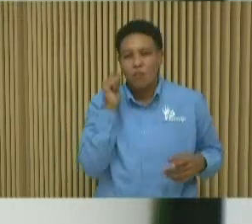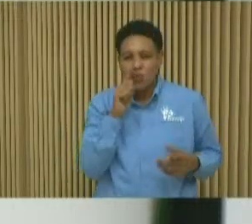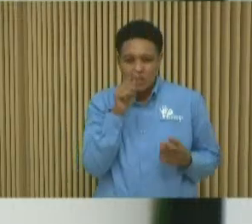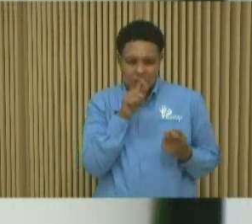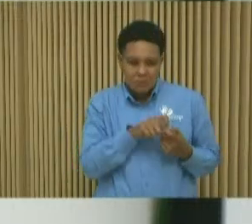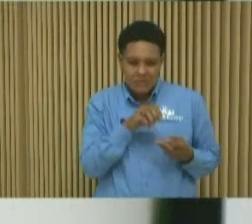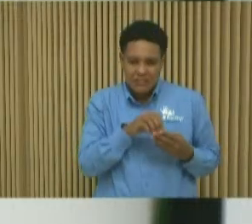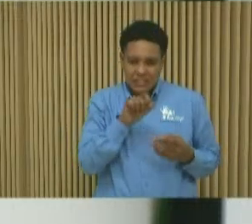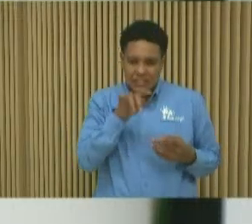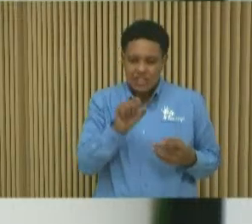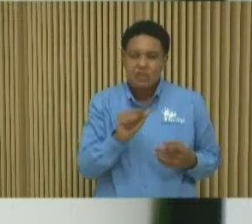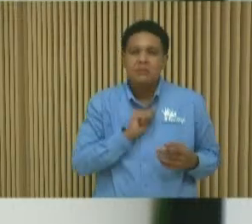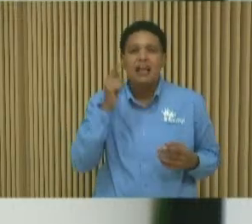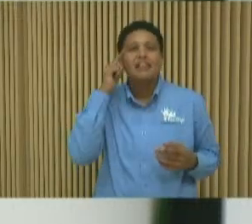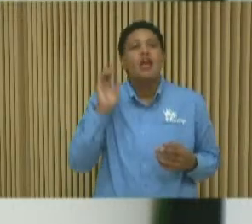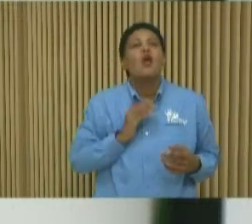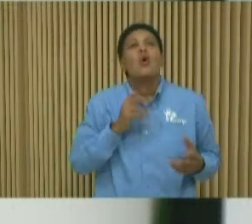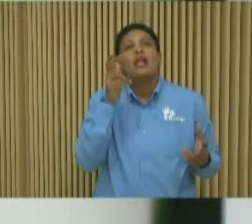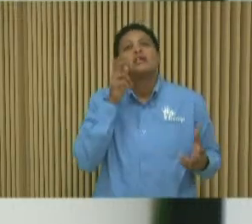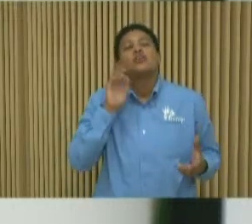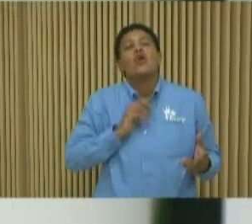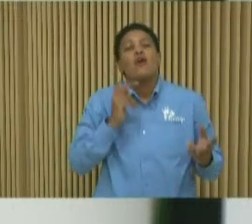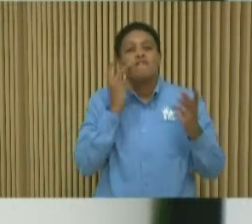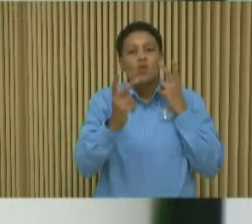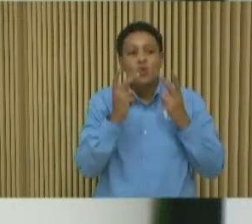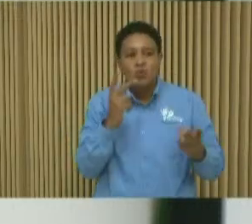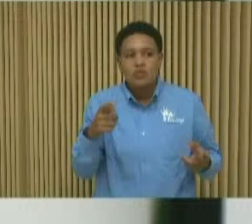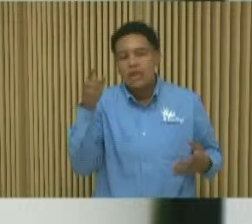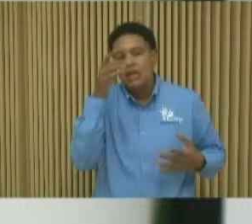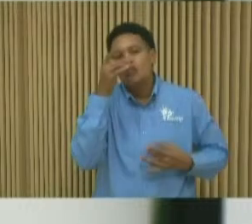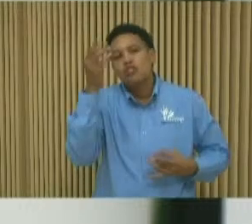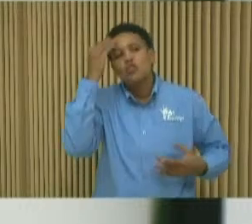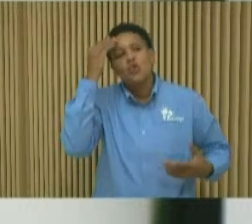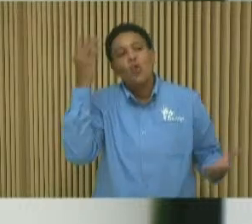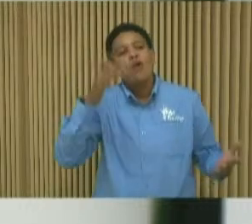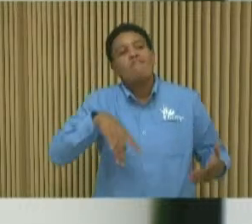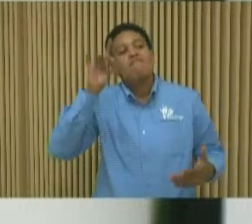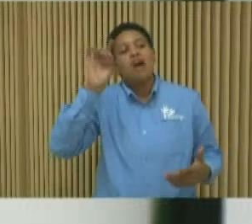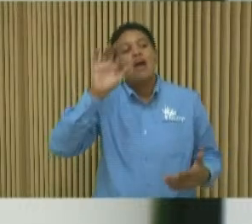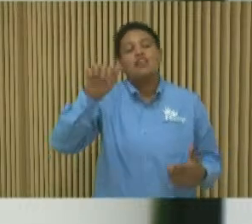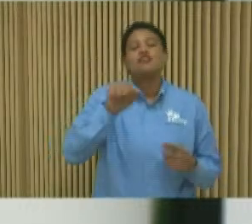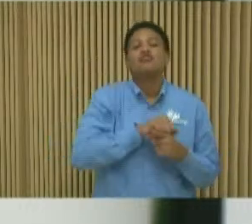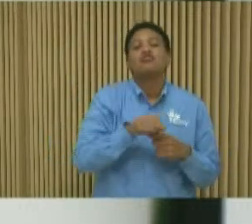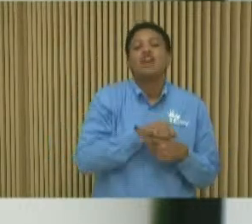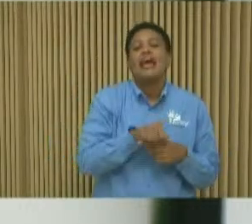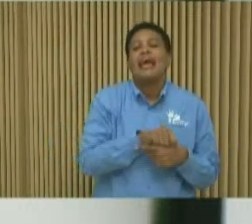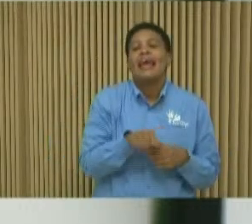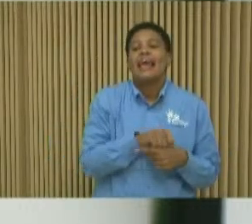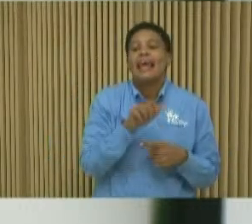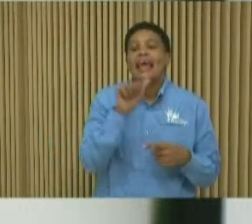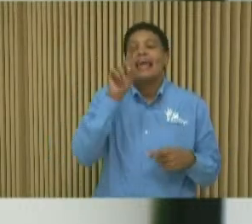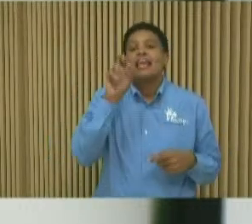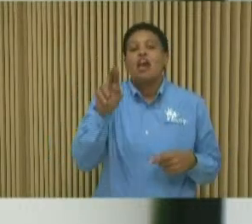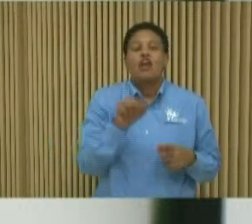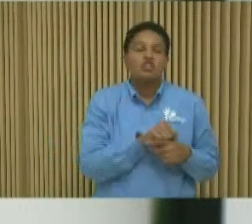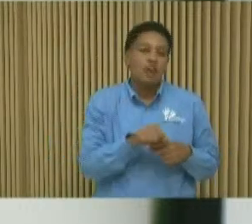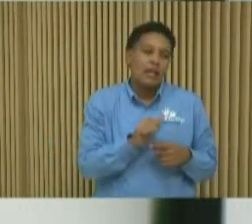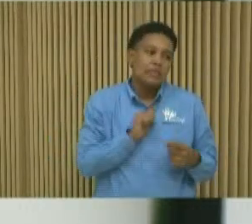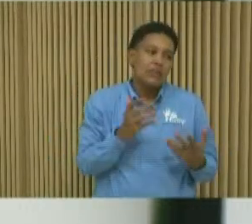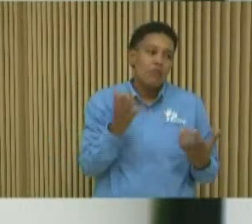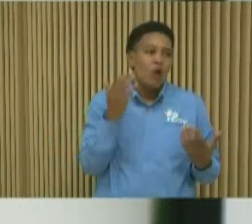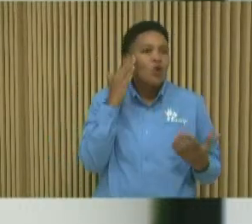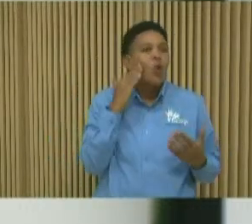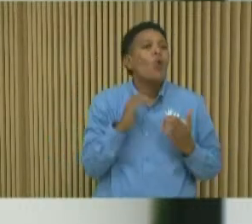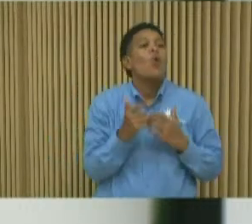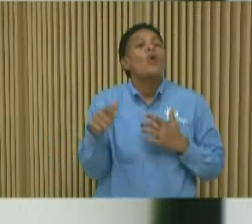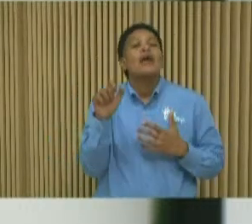with St. James. I think that our listeners and our viewers, they're interested in finding out about ADR. They want to know how